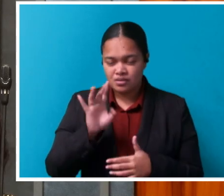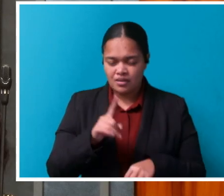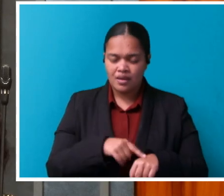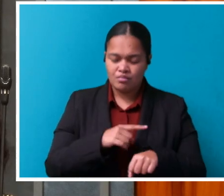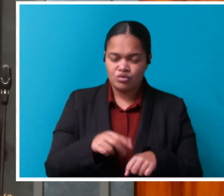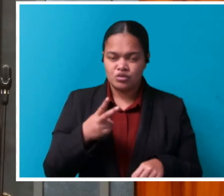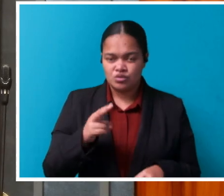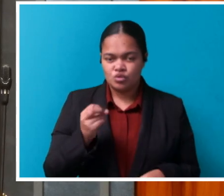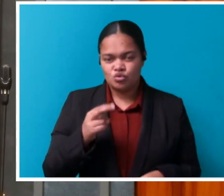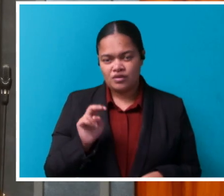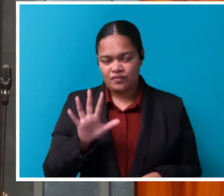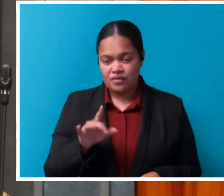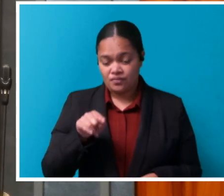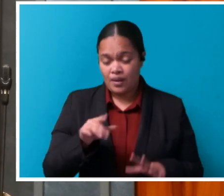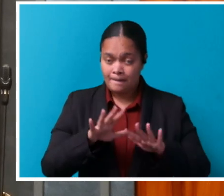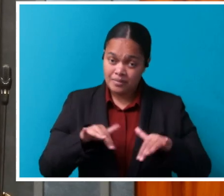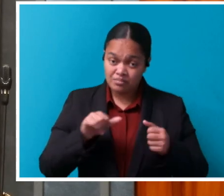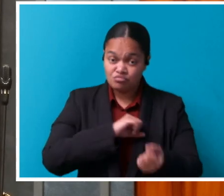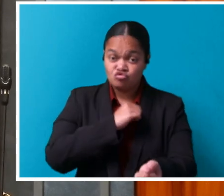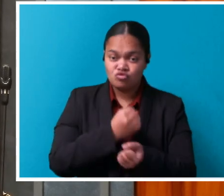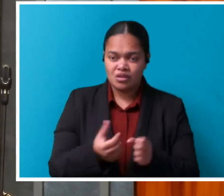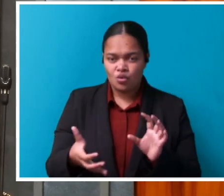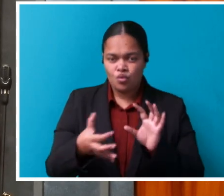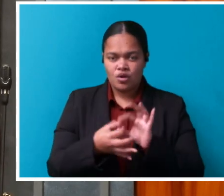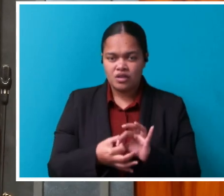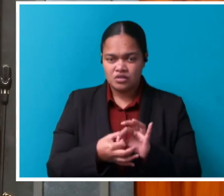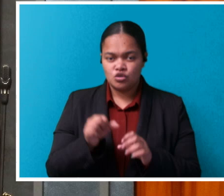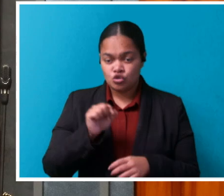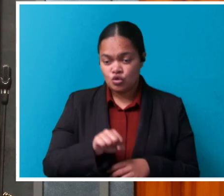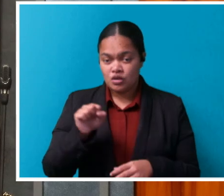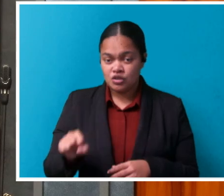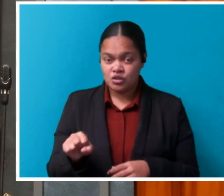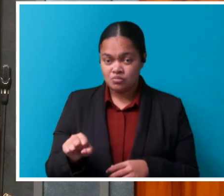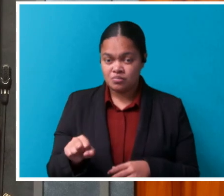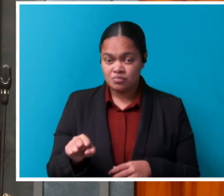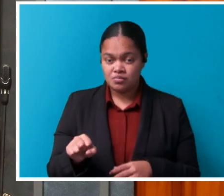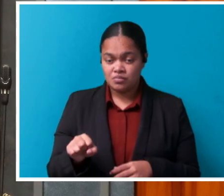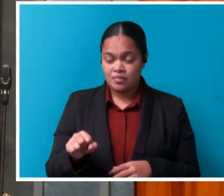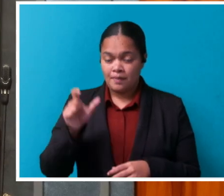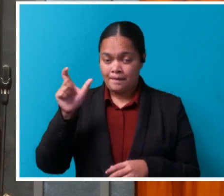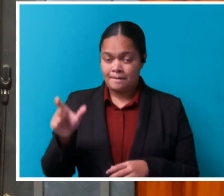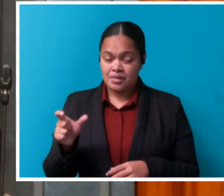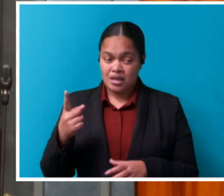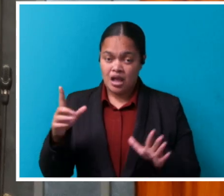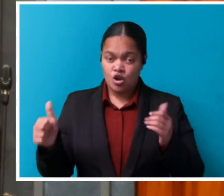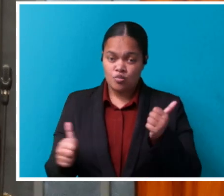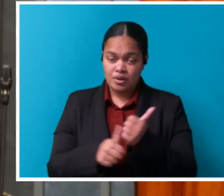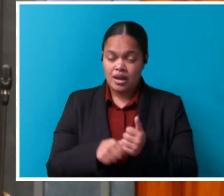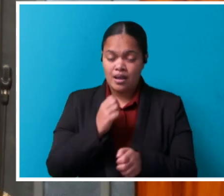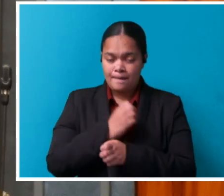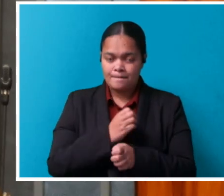2025. This platform strengthens the connection between scholarship recipients, alumni, and employers in